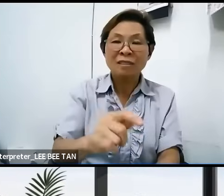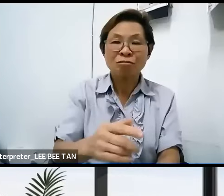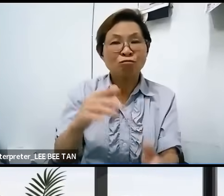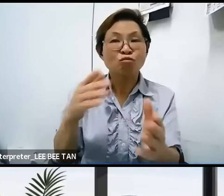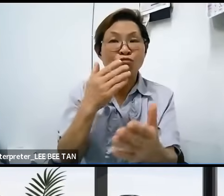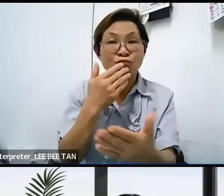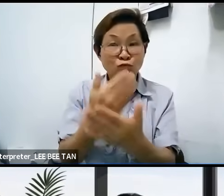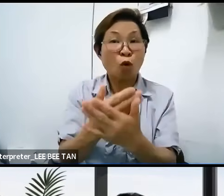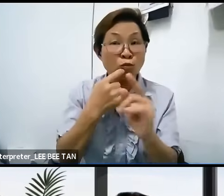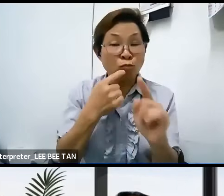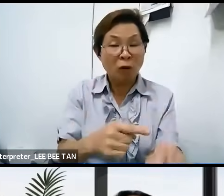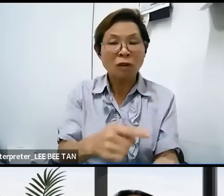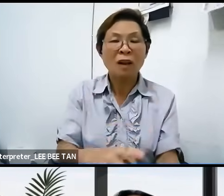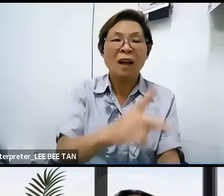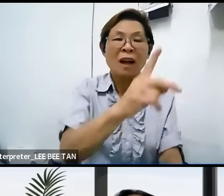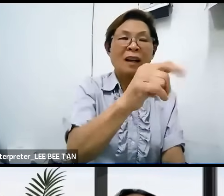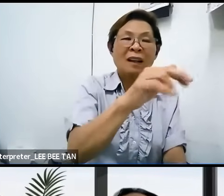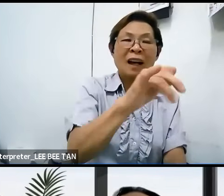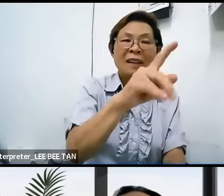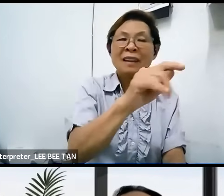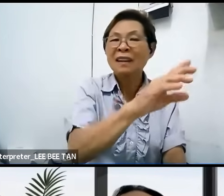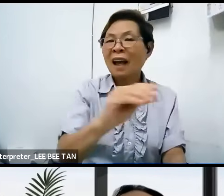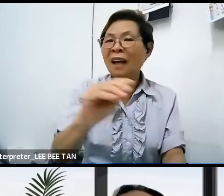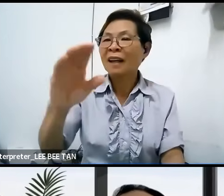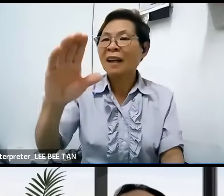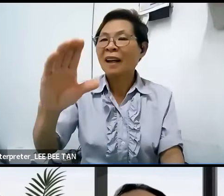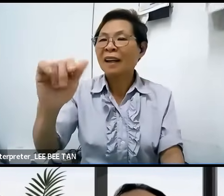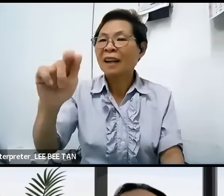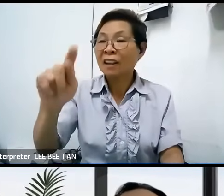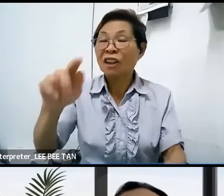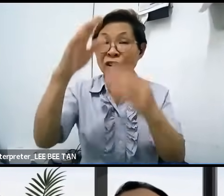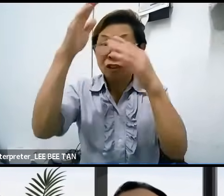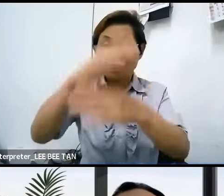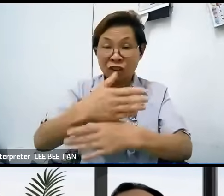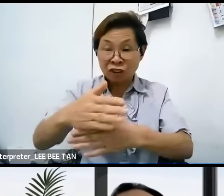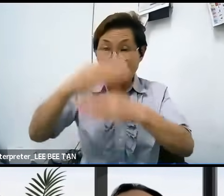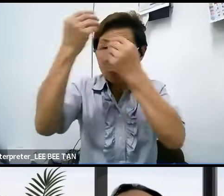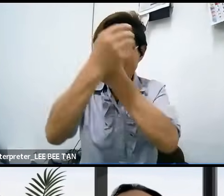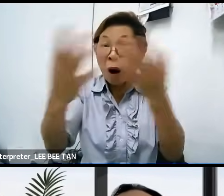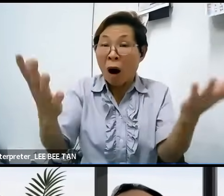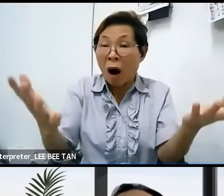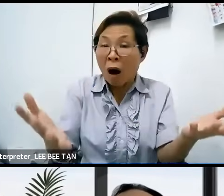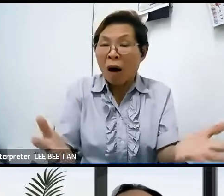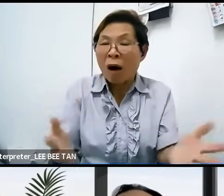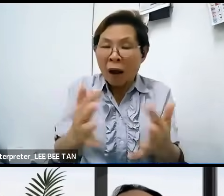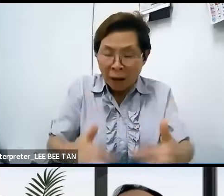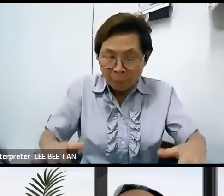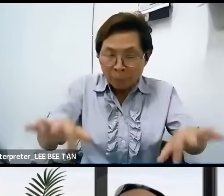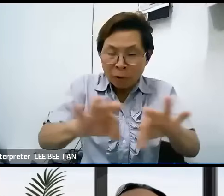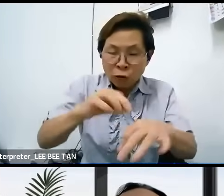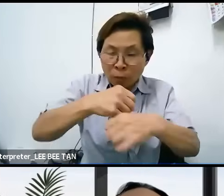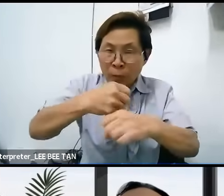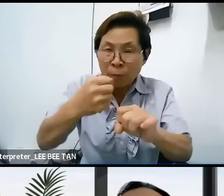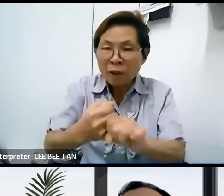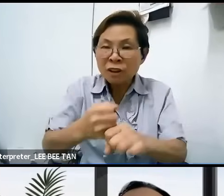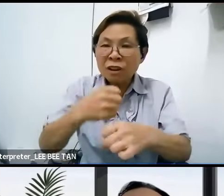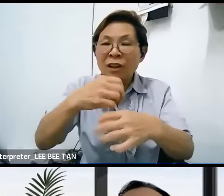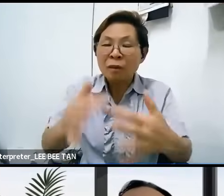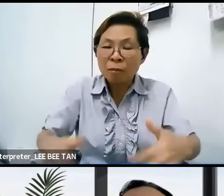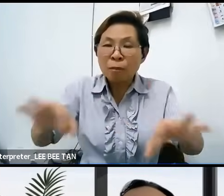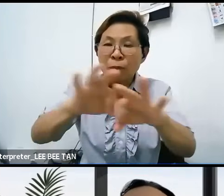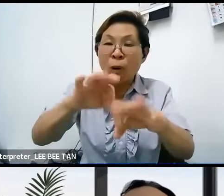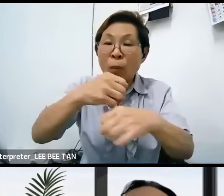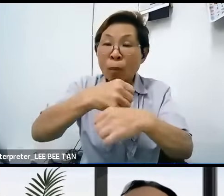speakers, Dr. Kanit and Miss Catherine, who have shared with us on how it is significant to ensure